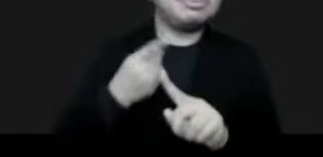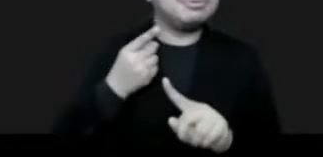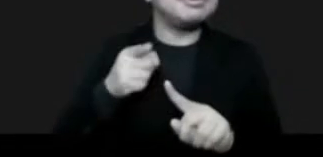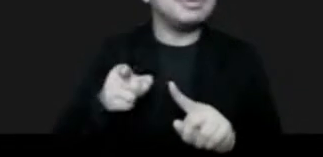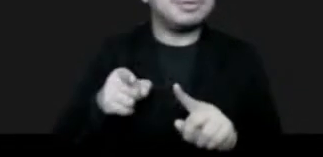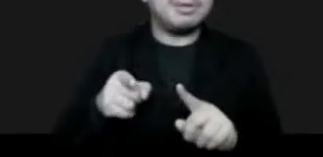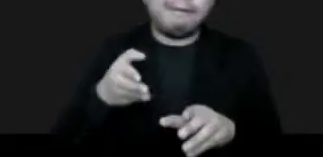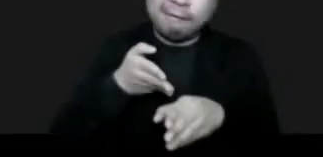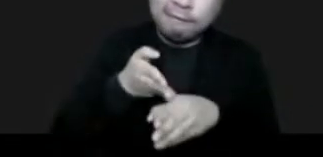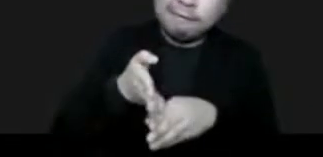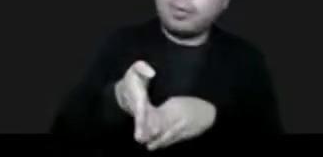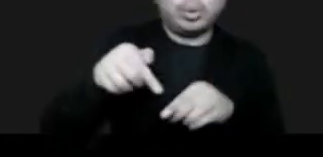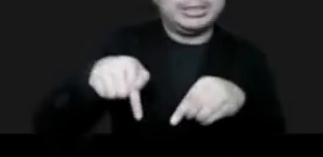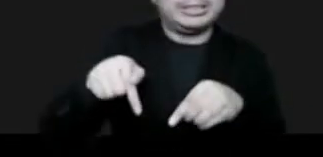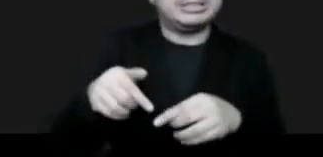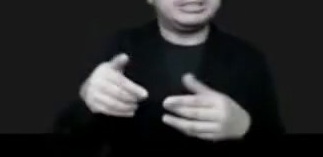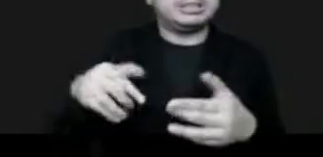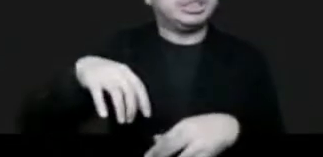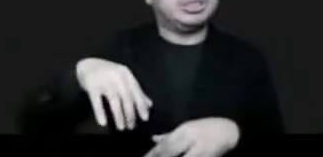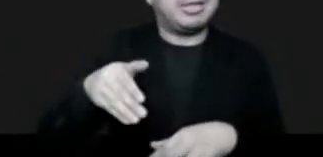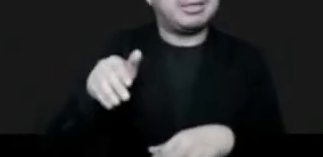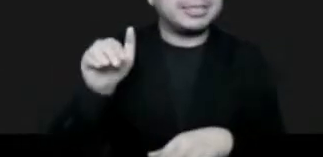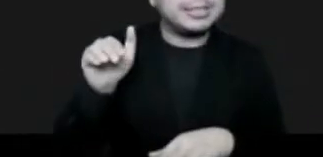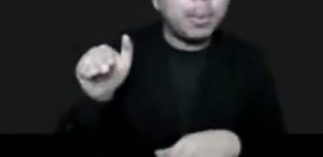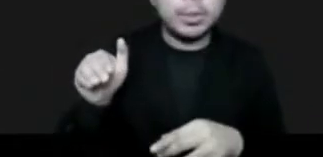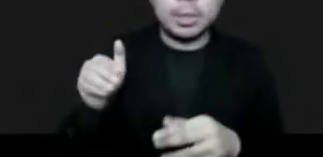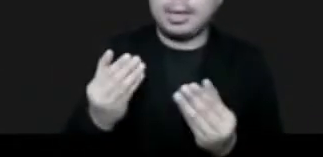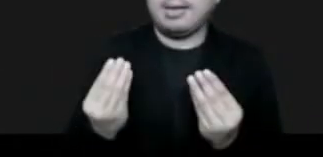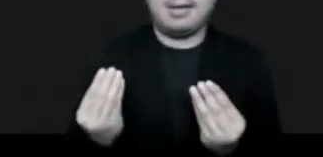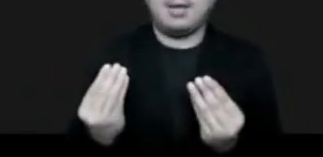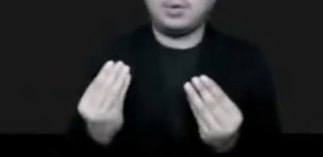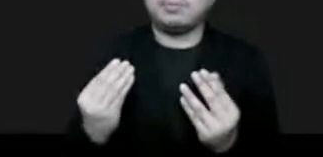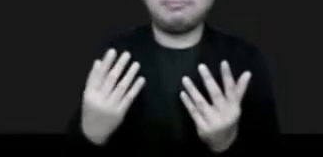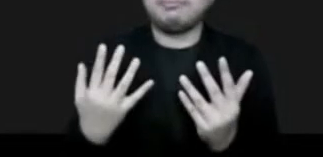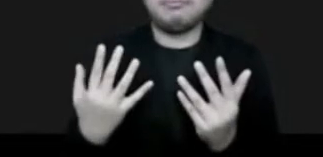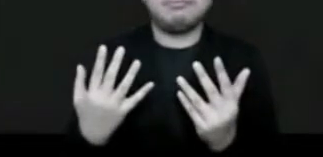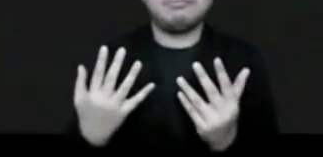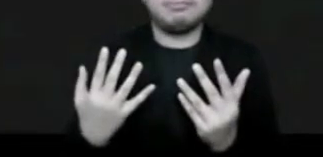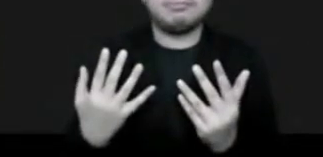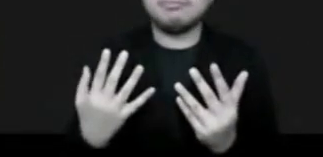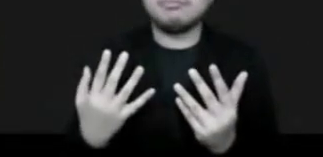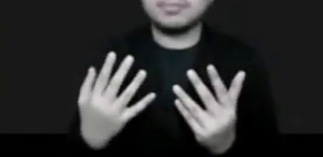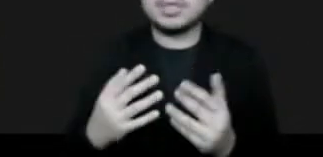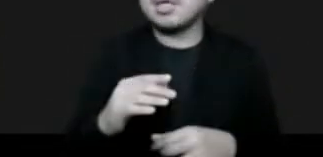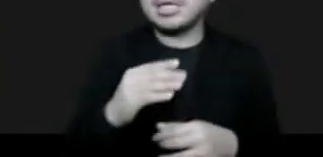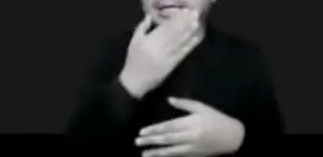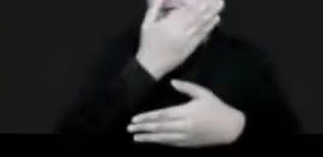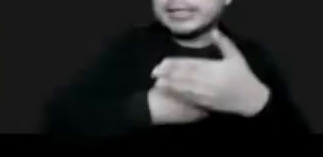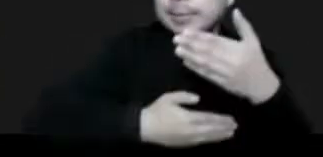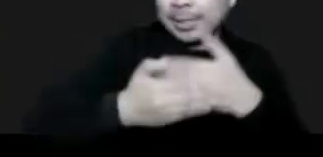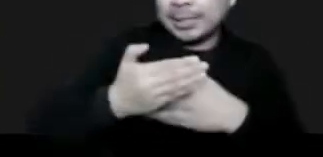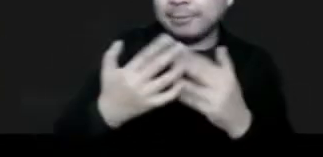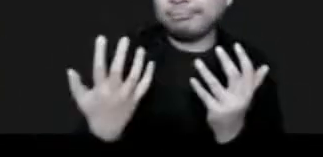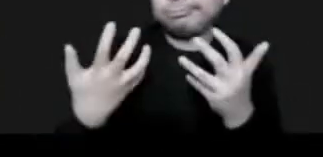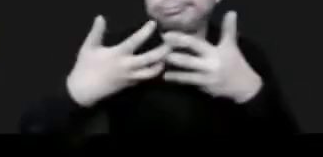consider the integration of disability into disaster risk management. We also